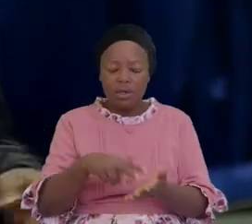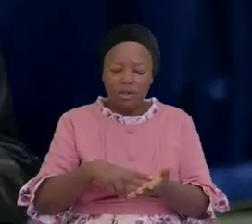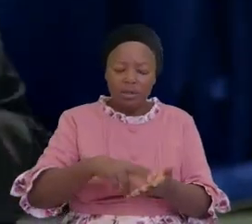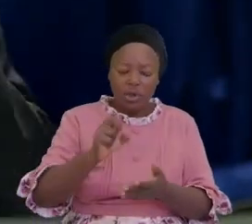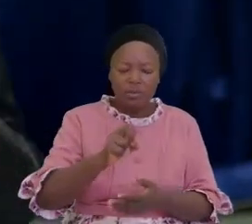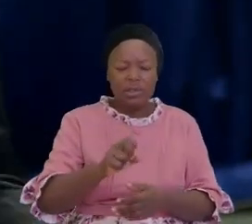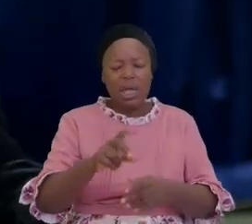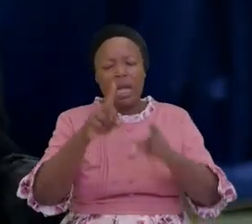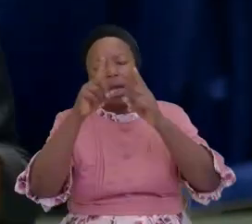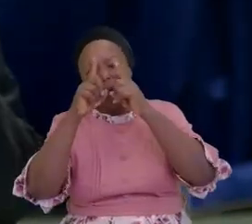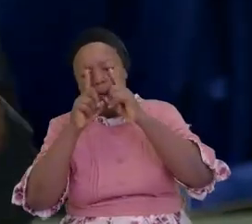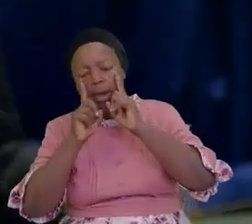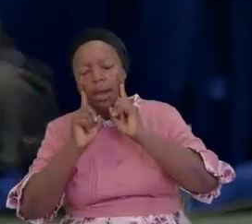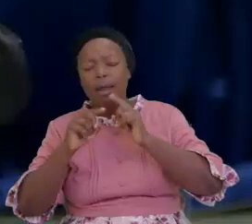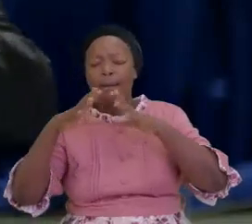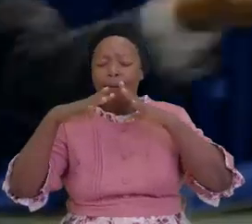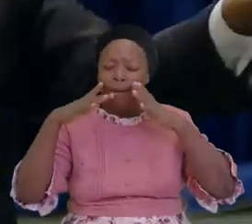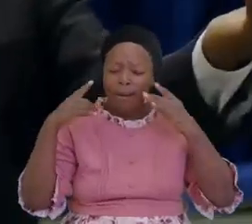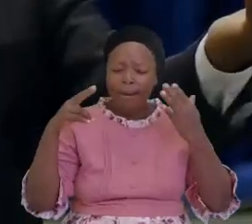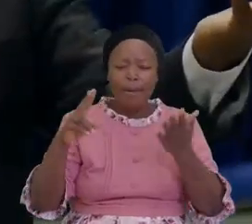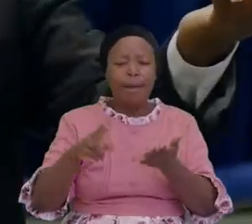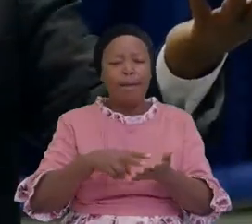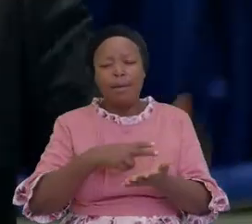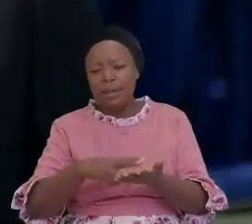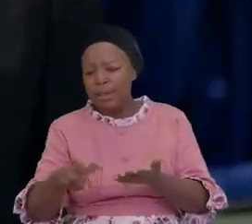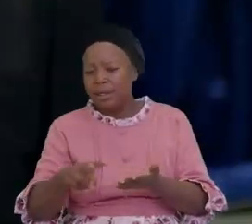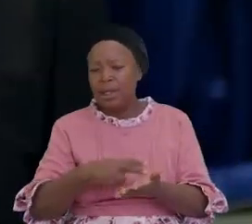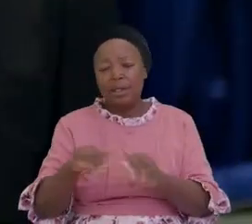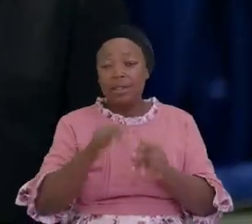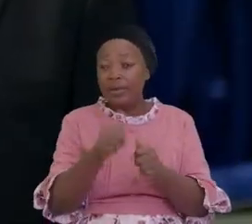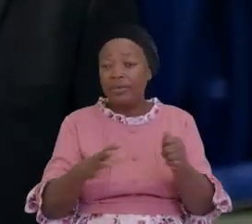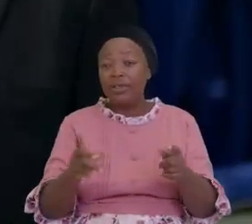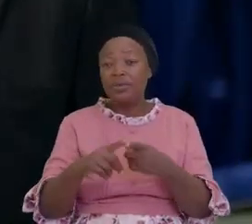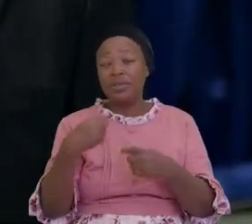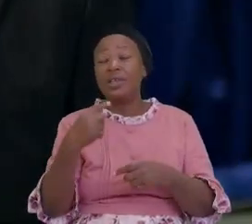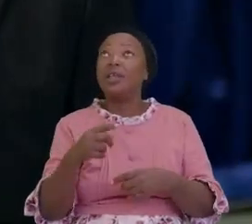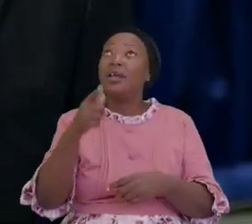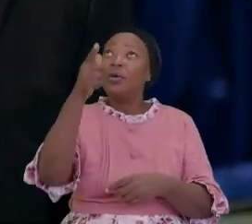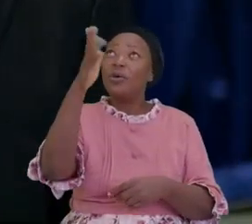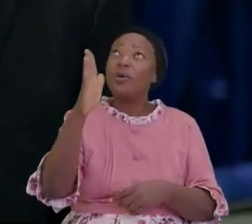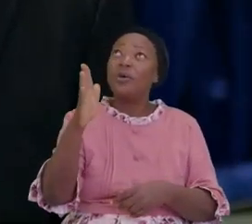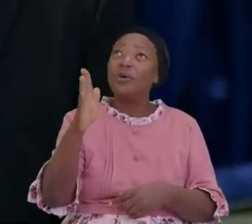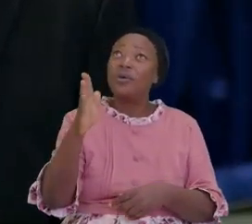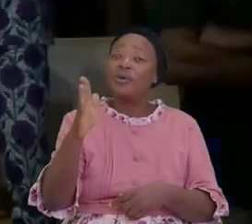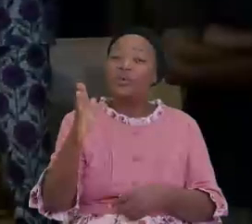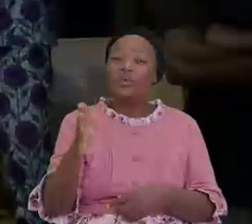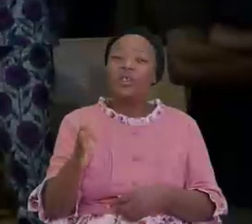that woman jumped, that woman cried, that woman laughed, that woman danced, did everything to say, God, am over you.